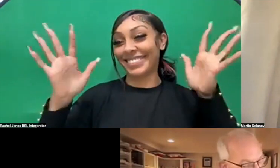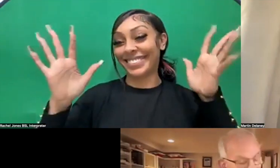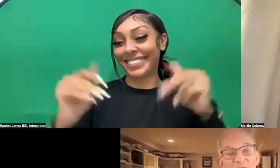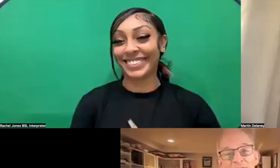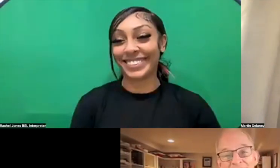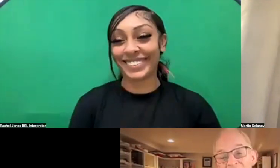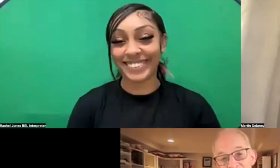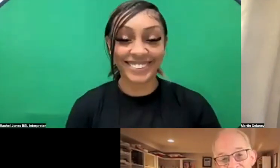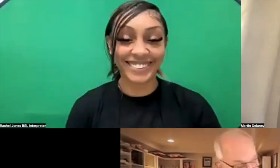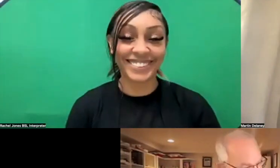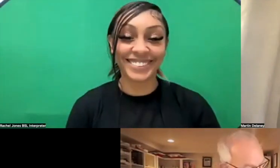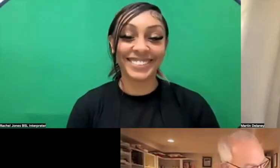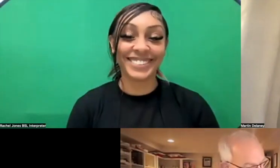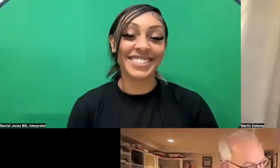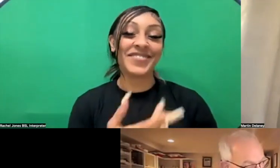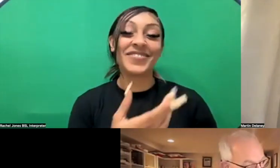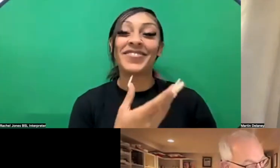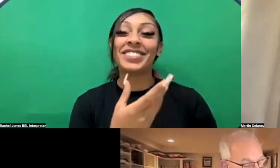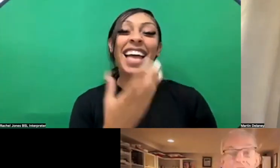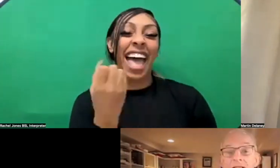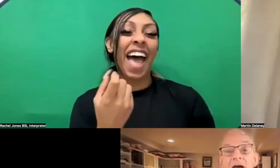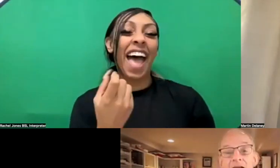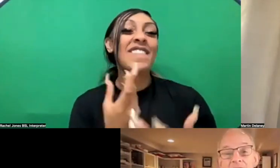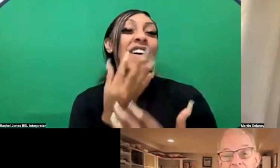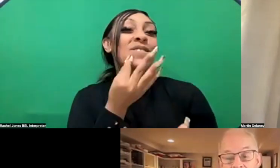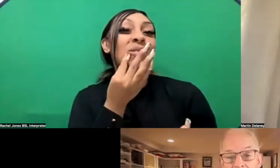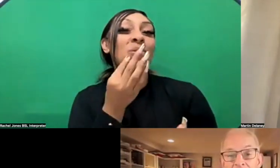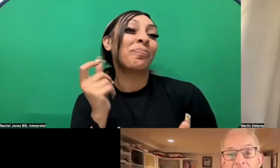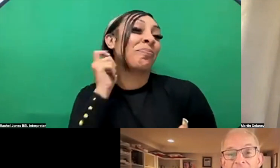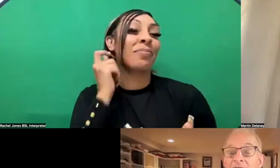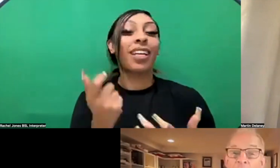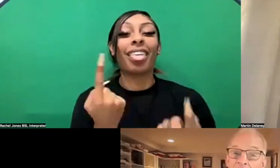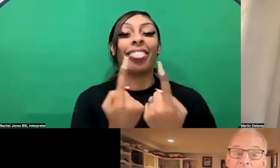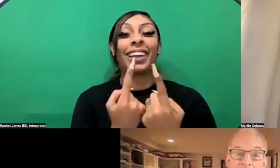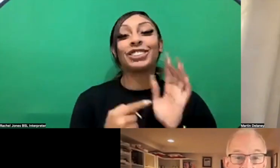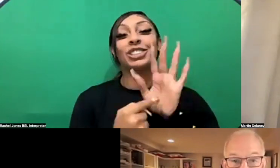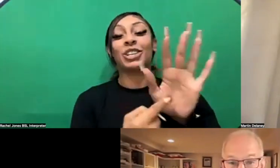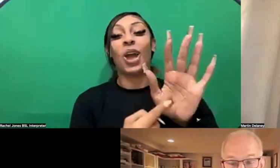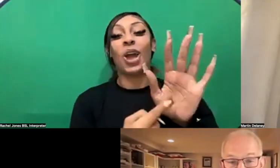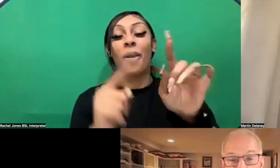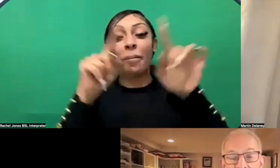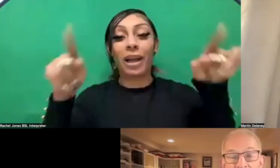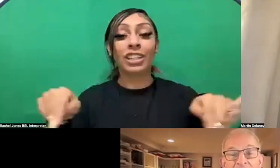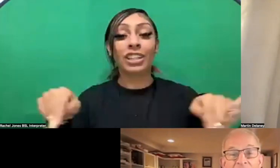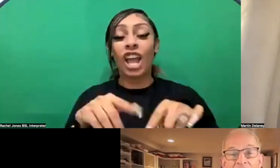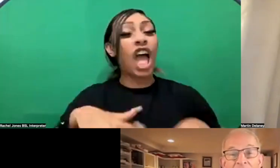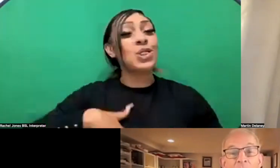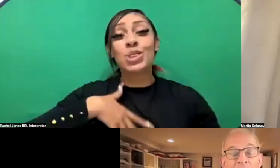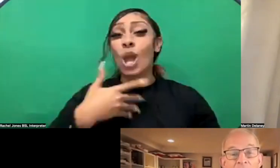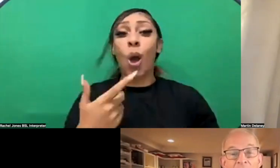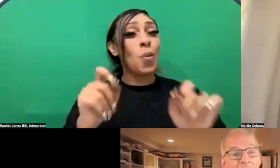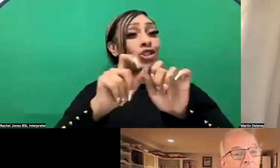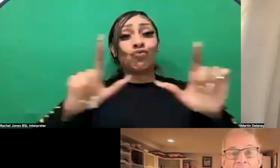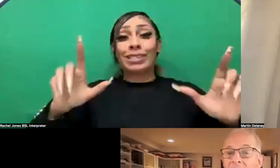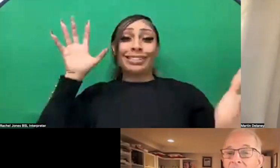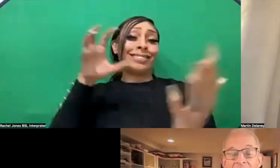So there's a few little Easter eggs in there too. But basically the idea is, I didn't want to put a big screen on it. because I wanted to